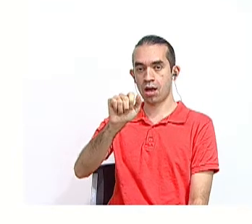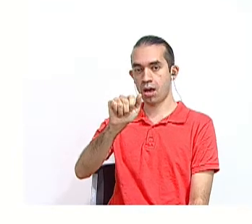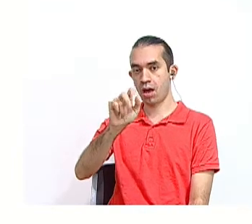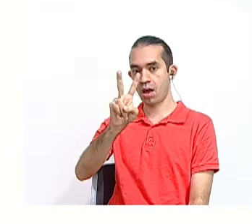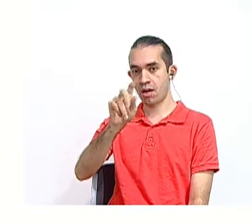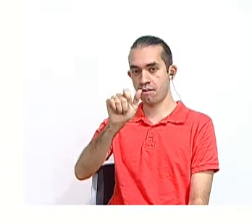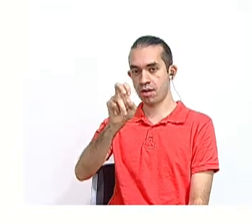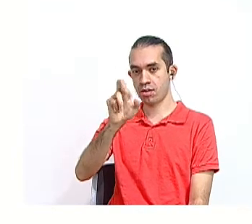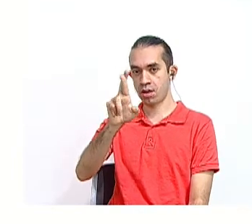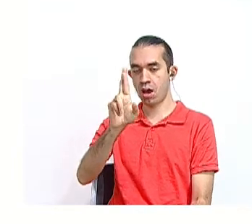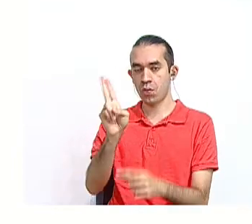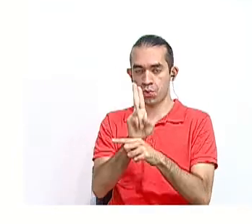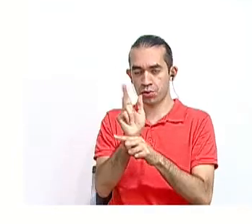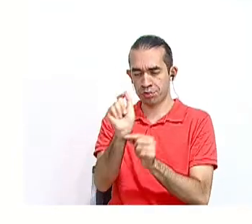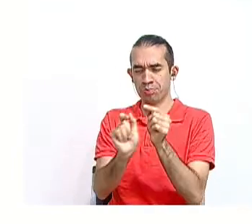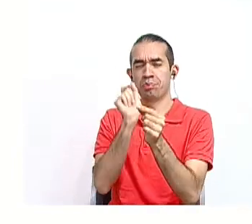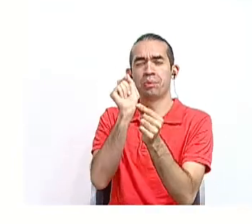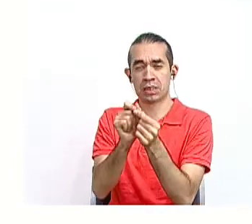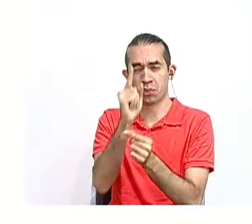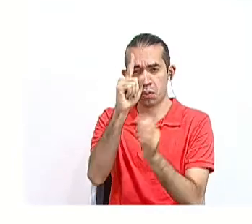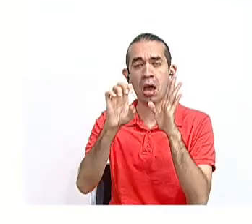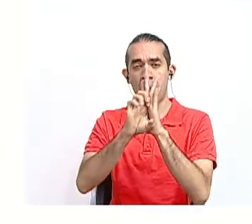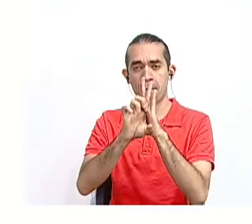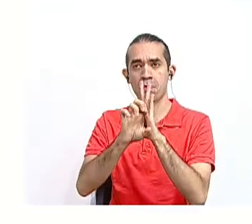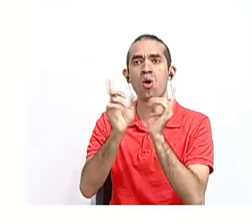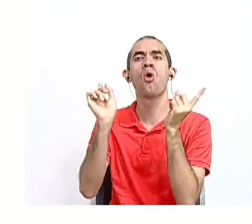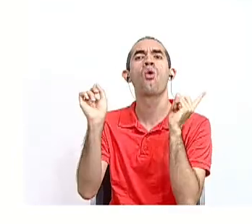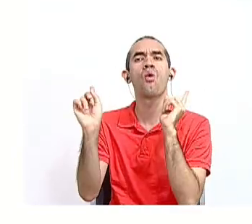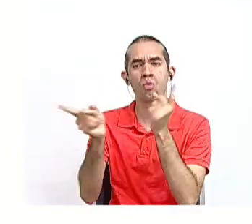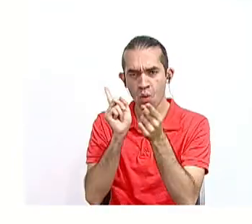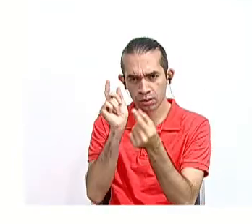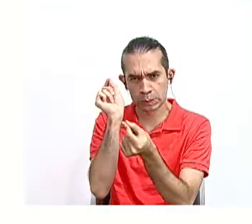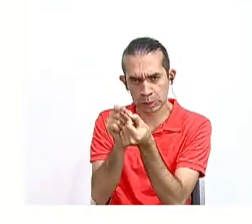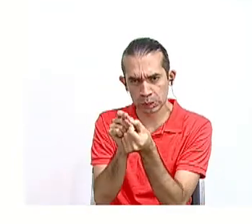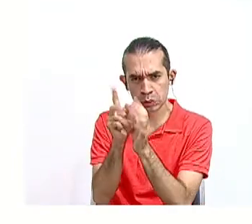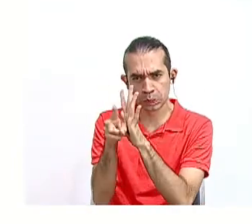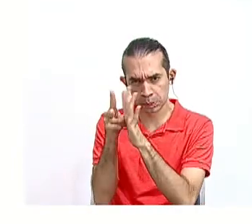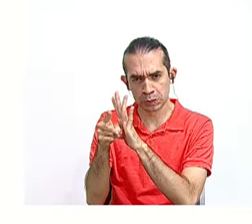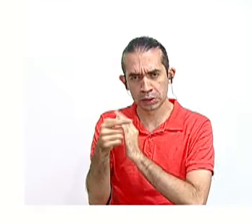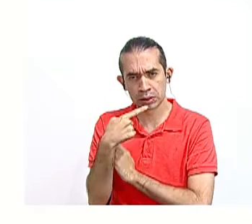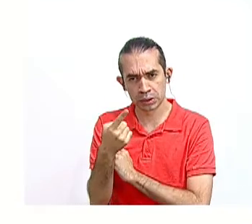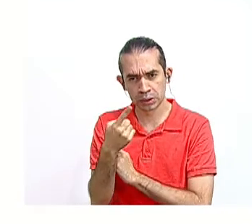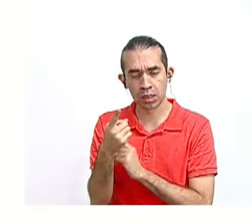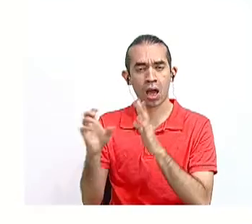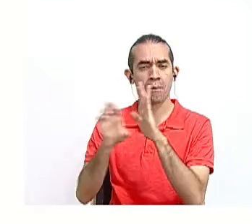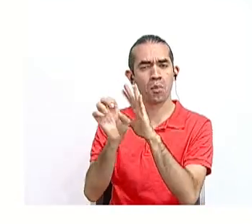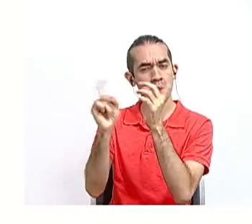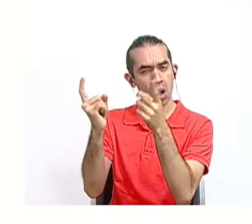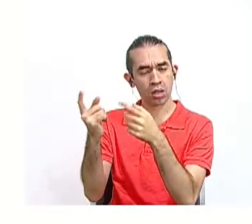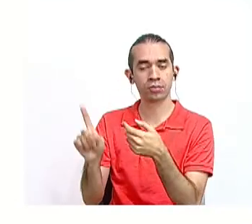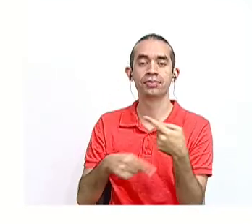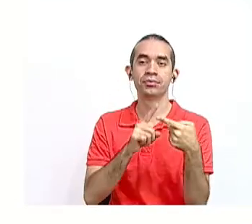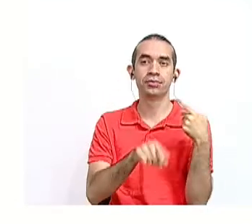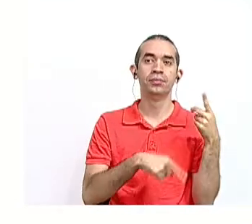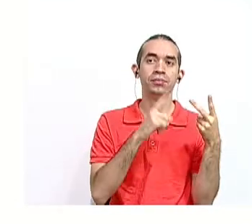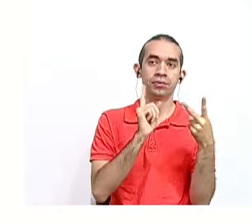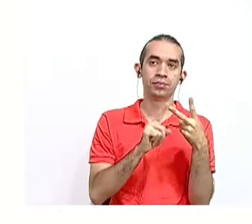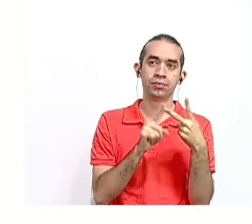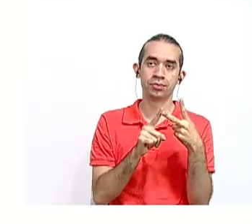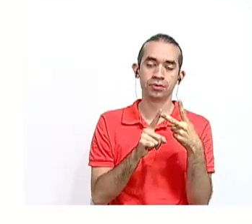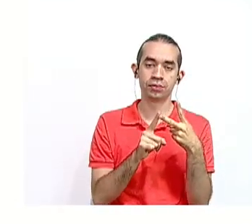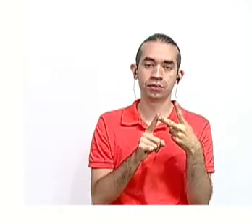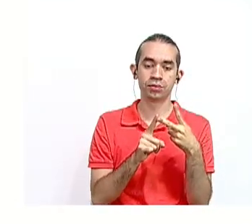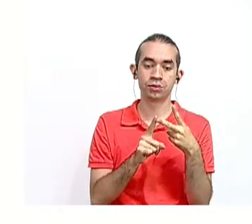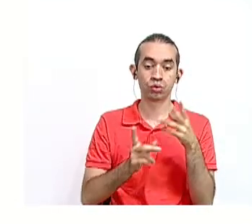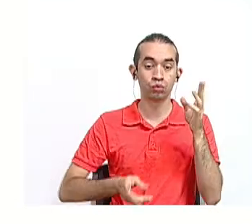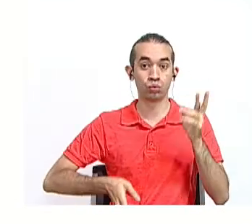an avatar? They give an example. What is that example about? The second question is, what is